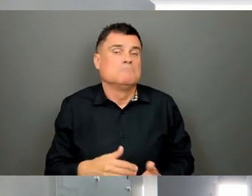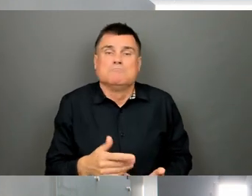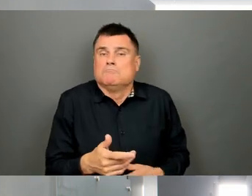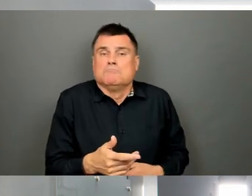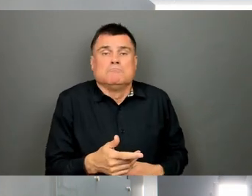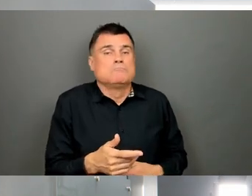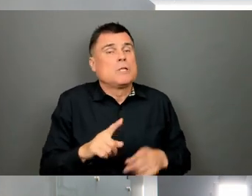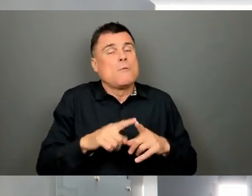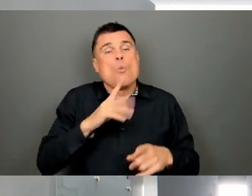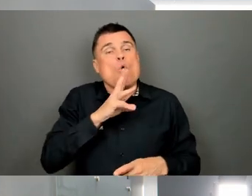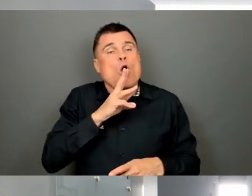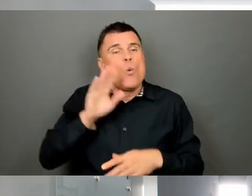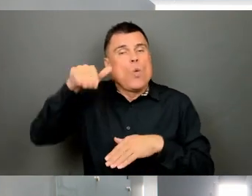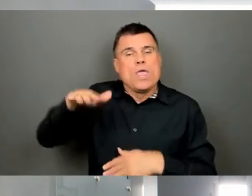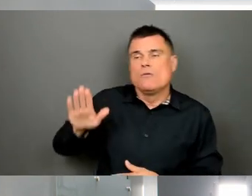Almost like you're riding a wave.